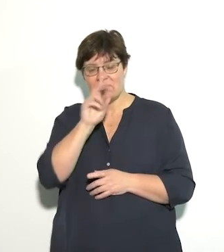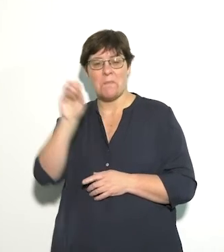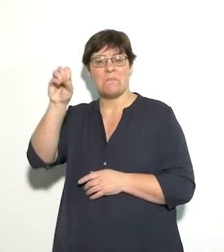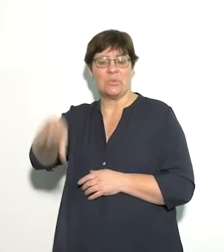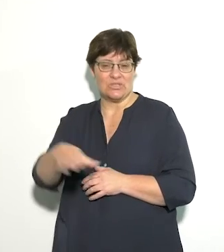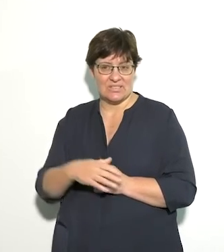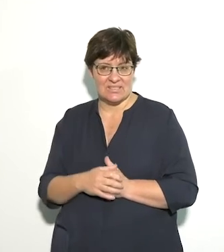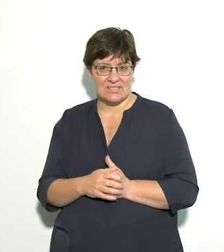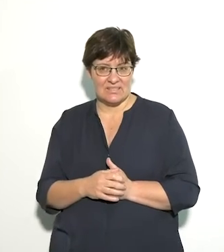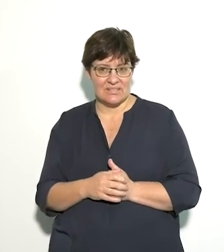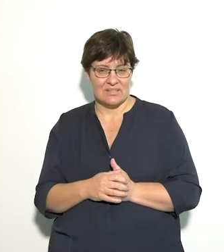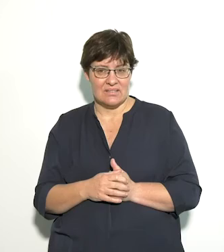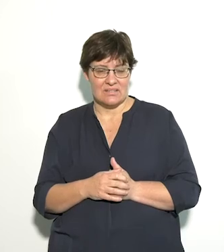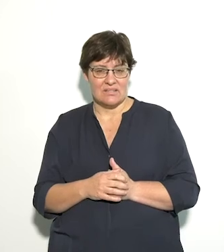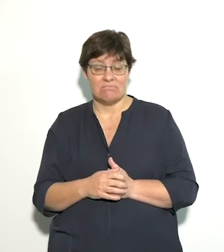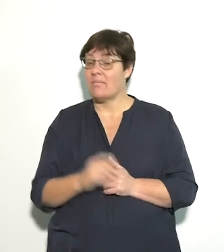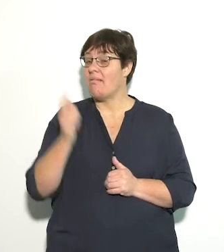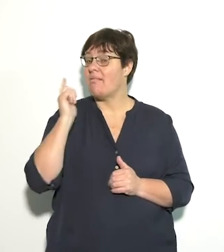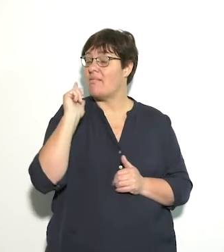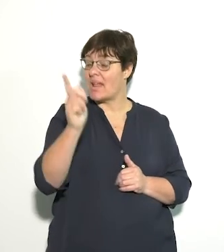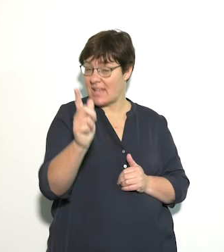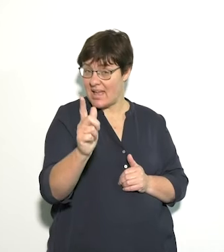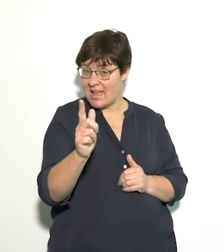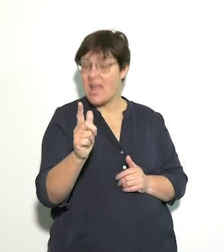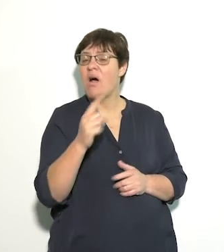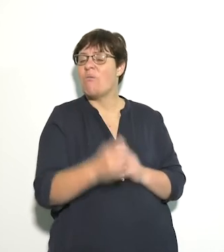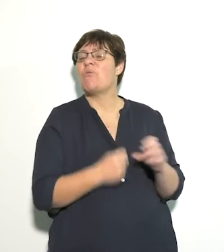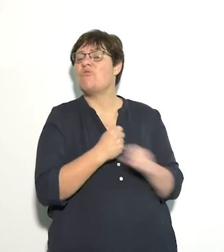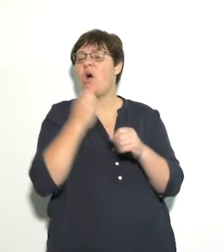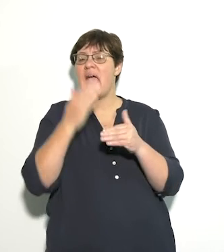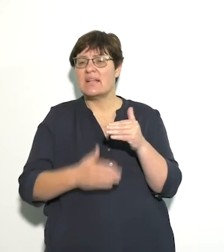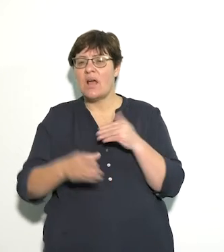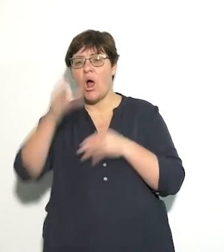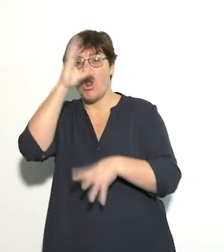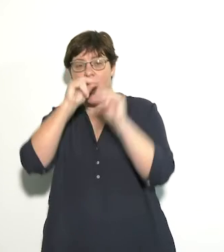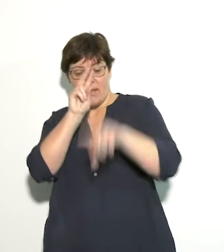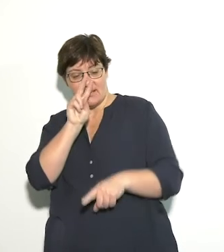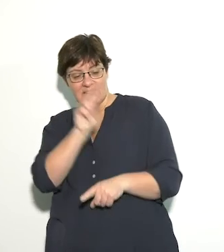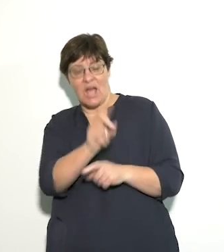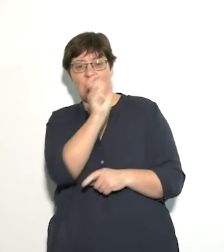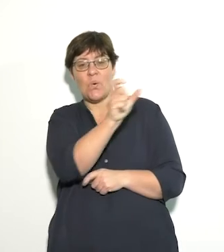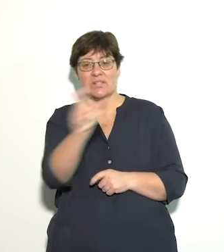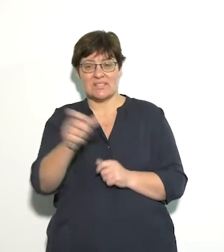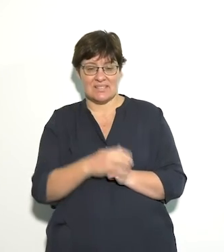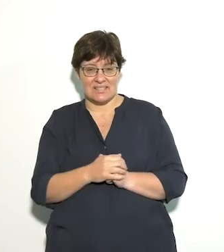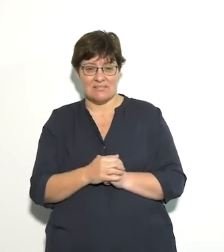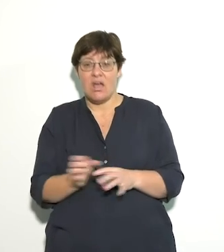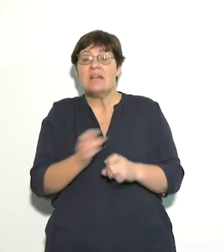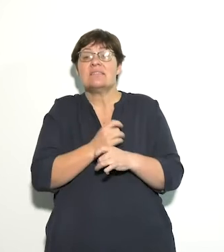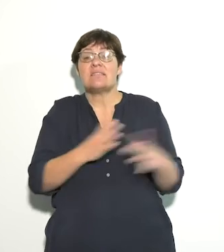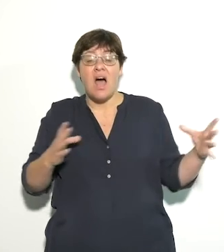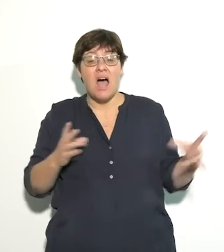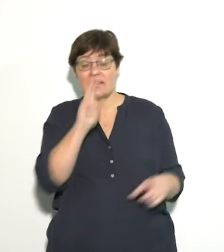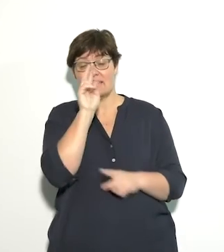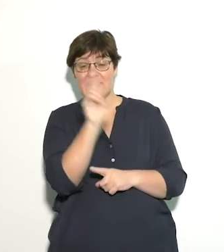in your cup as well. Later on in the year, at the very end of the year, they may be learning some sight words. So here are some very beginning